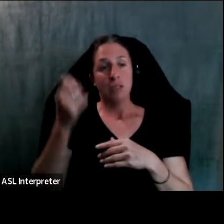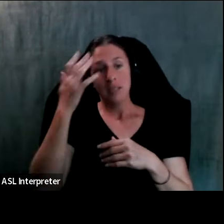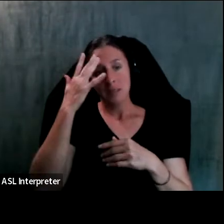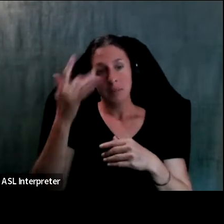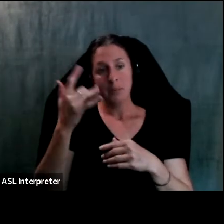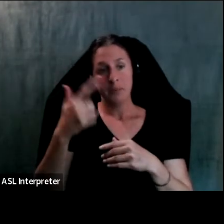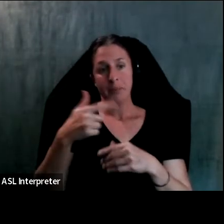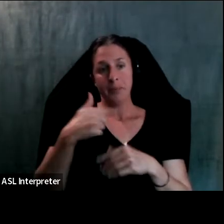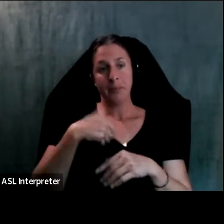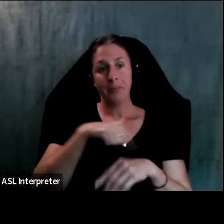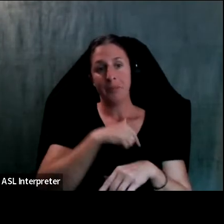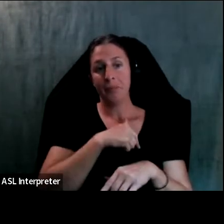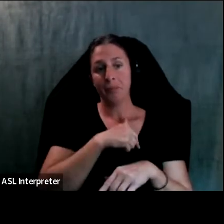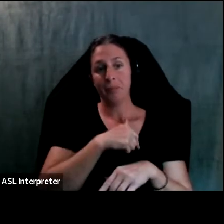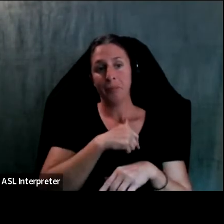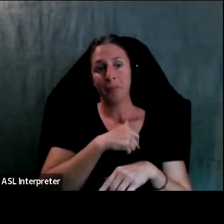we